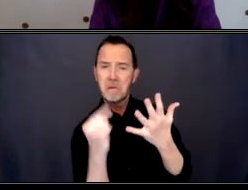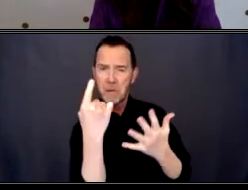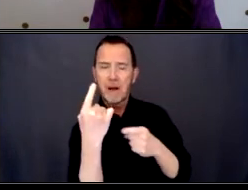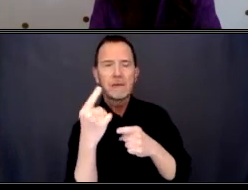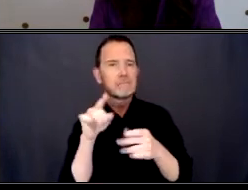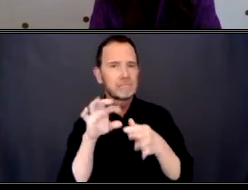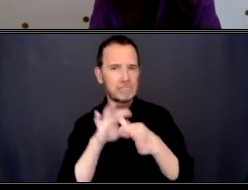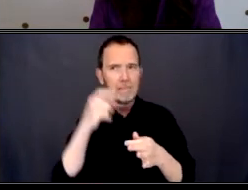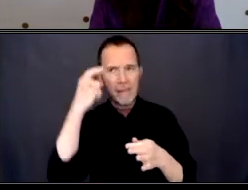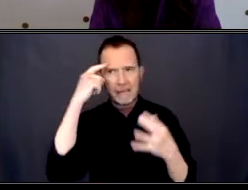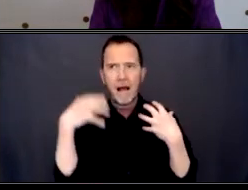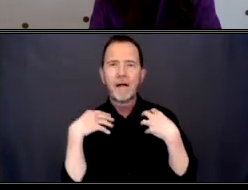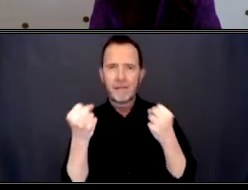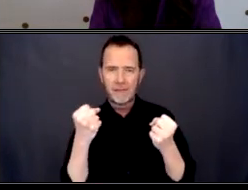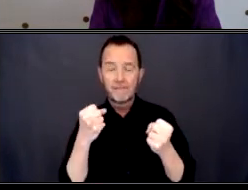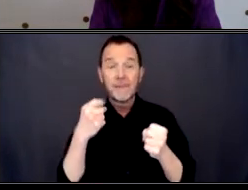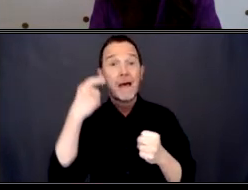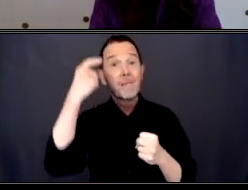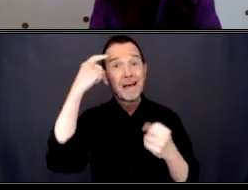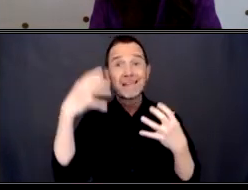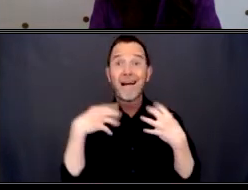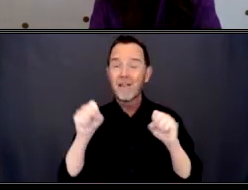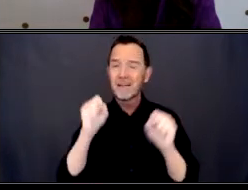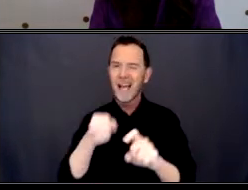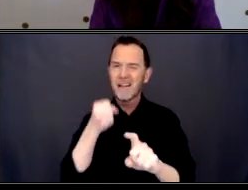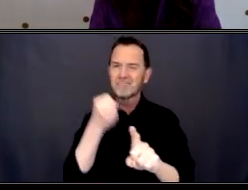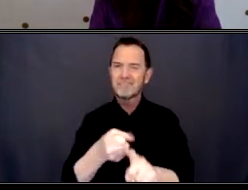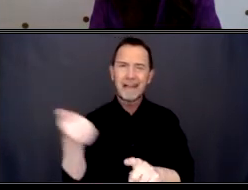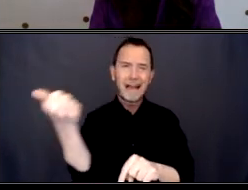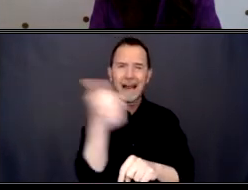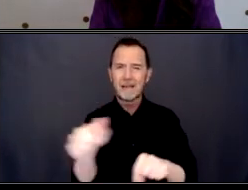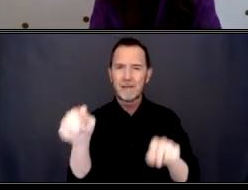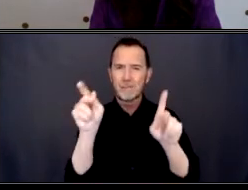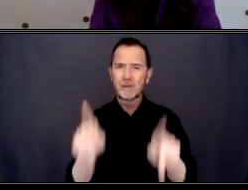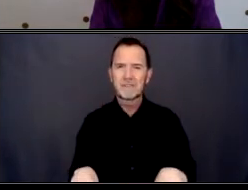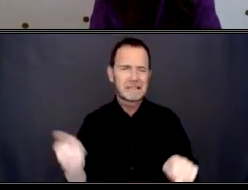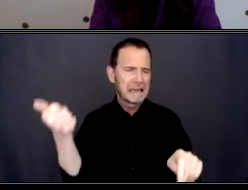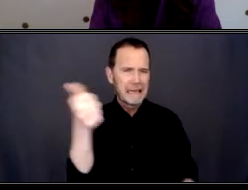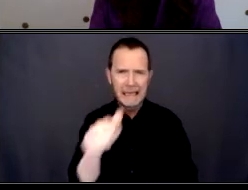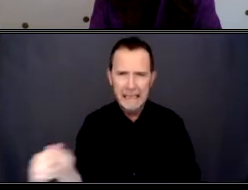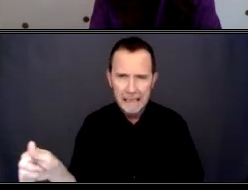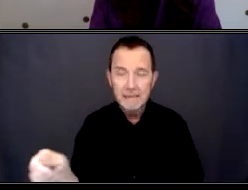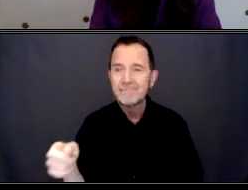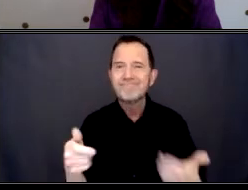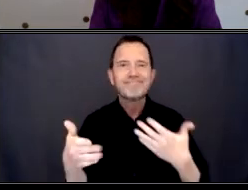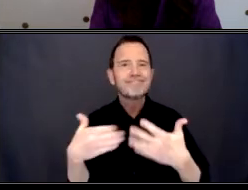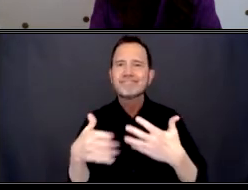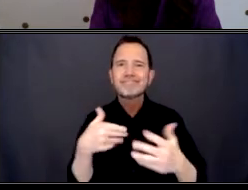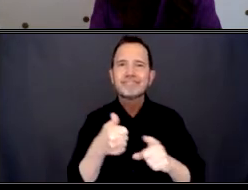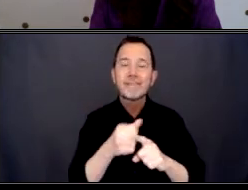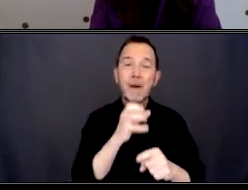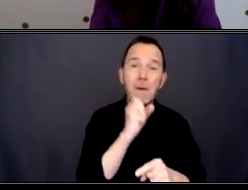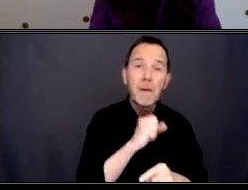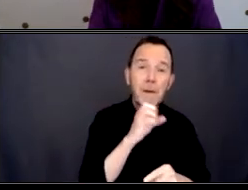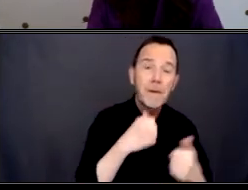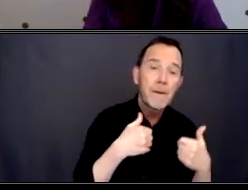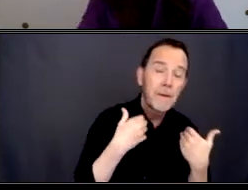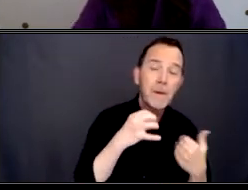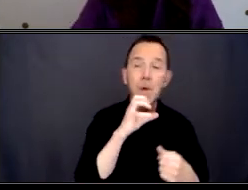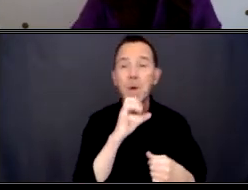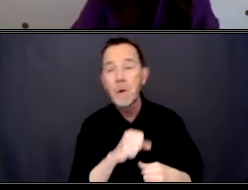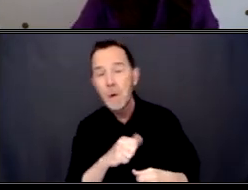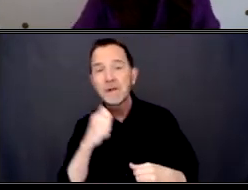it is completely non-discriminatory in terms of who is impacted by it. It doesn't matter your age, skin color,